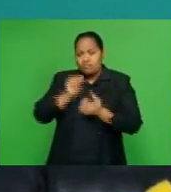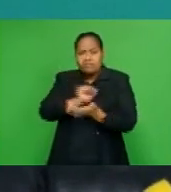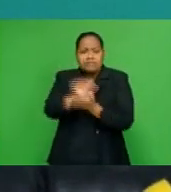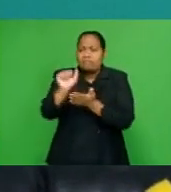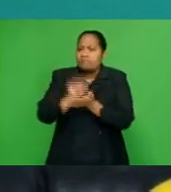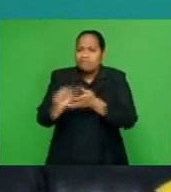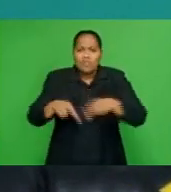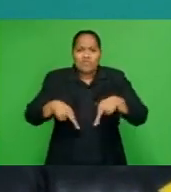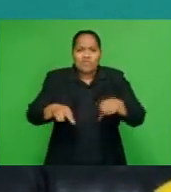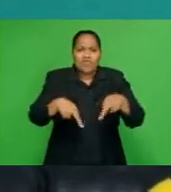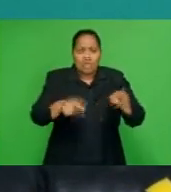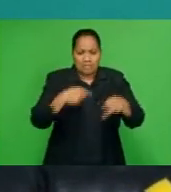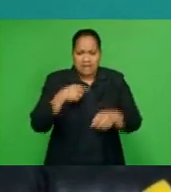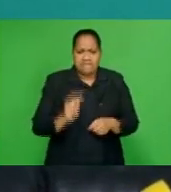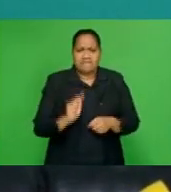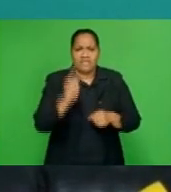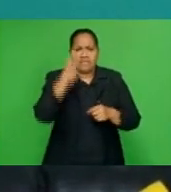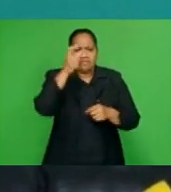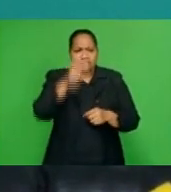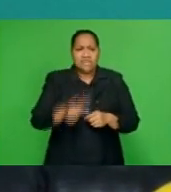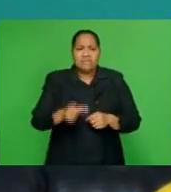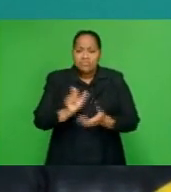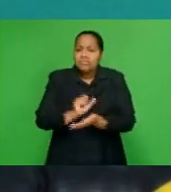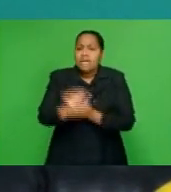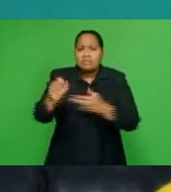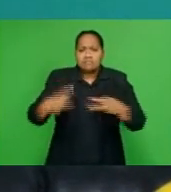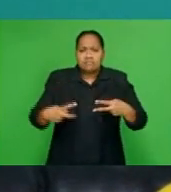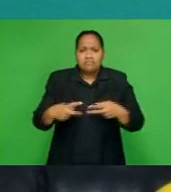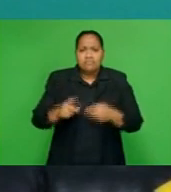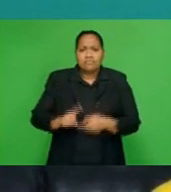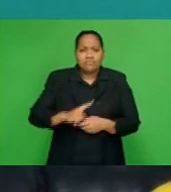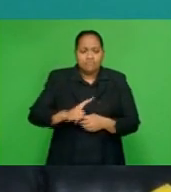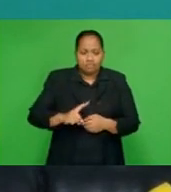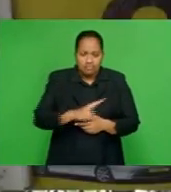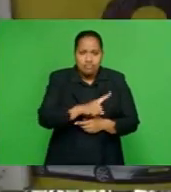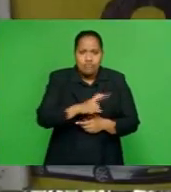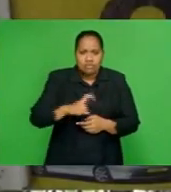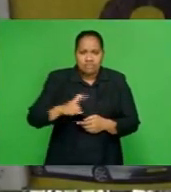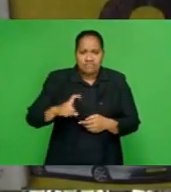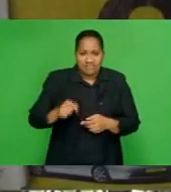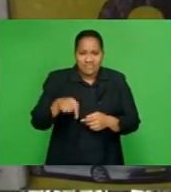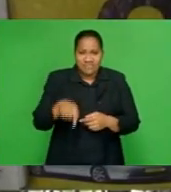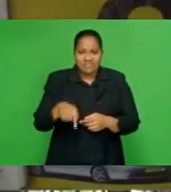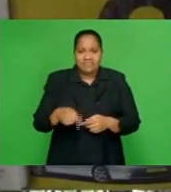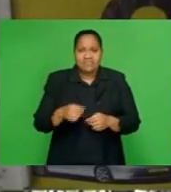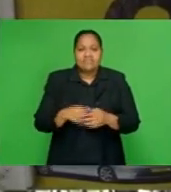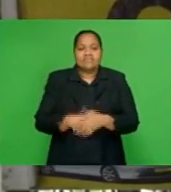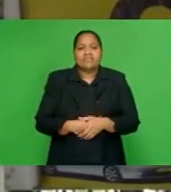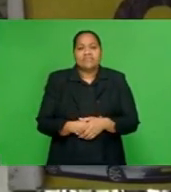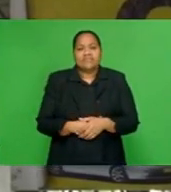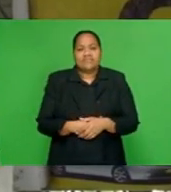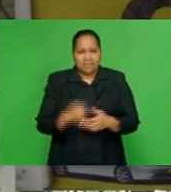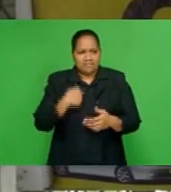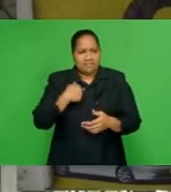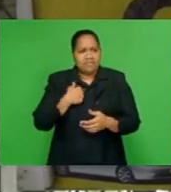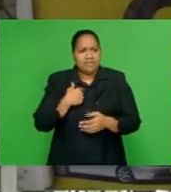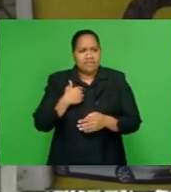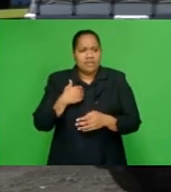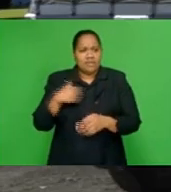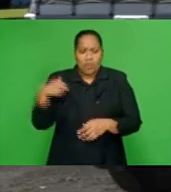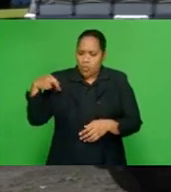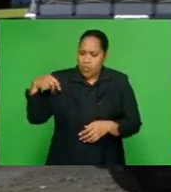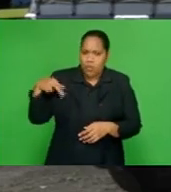I think I was the first person to sell prawn on the roadside in Suva, in the ice key. I used to walk down from Nasinu